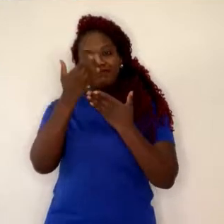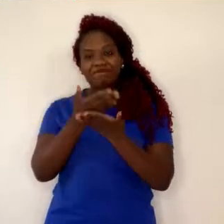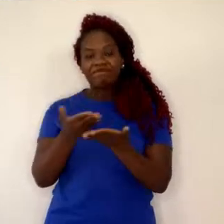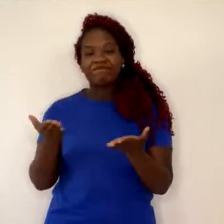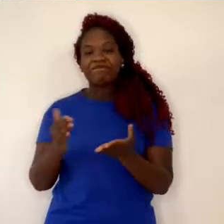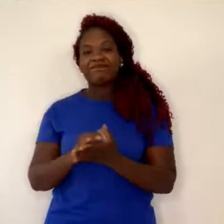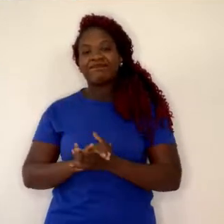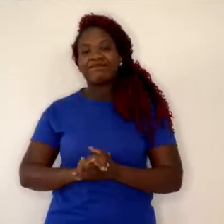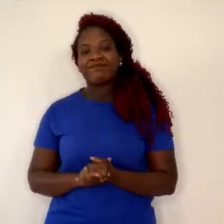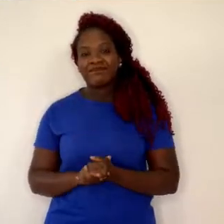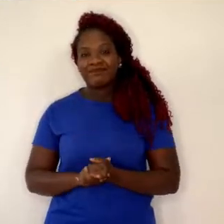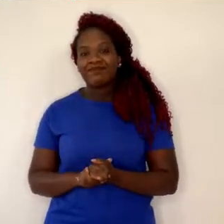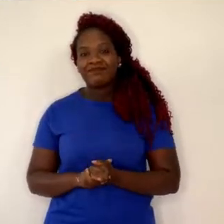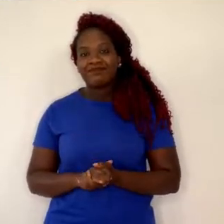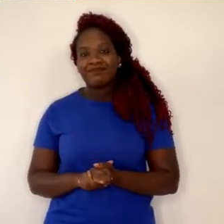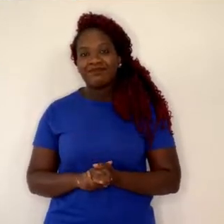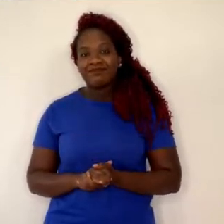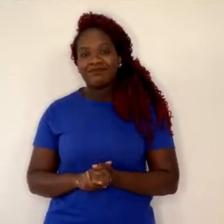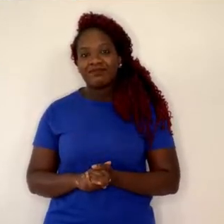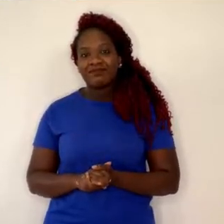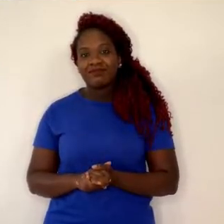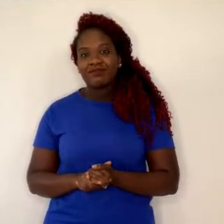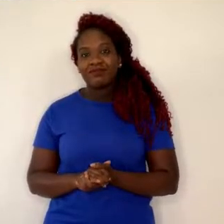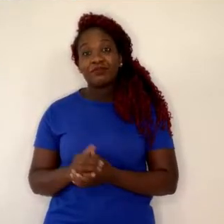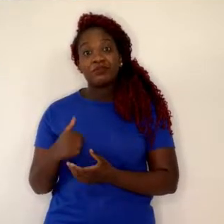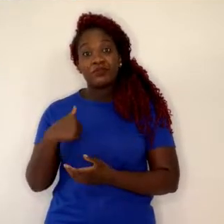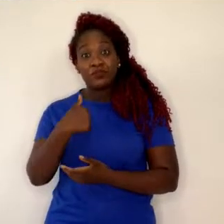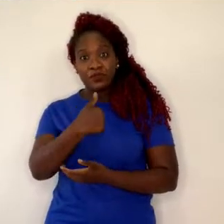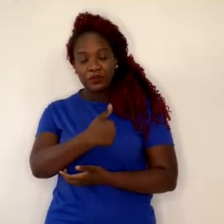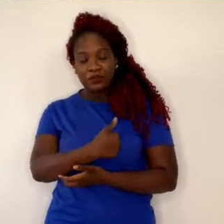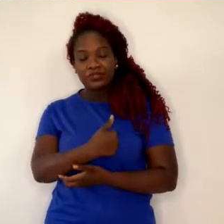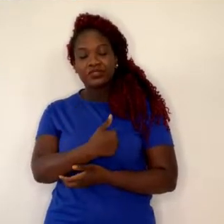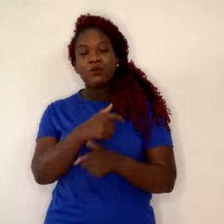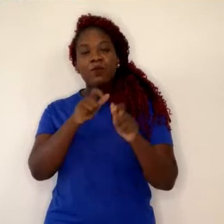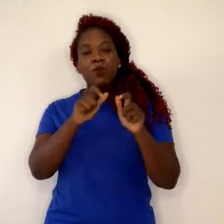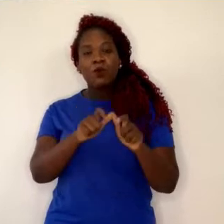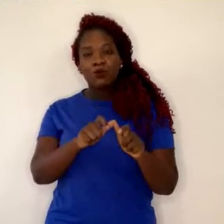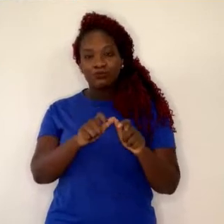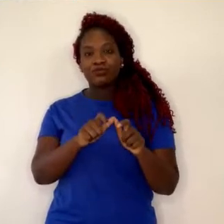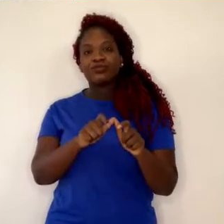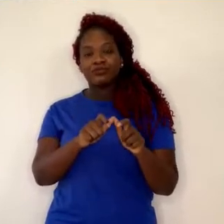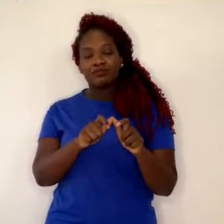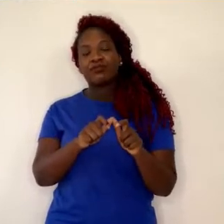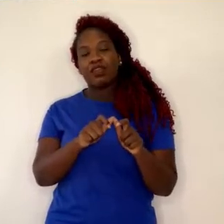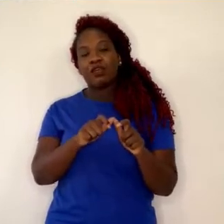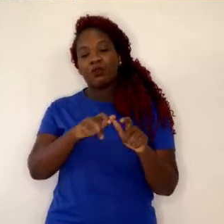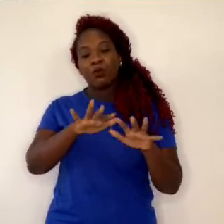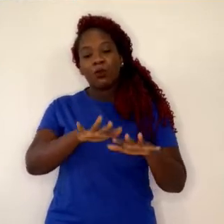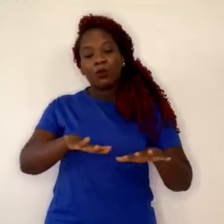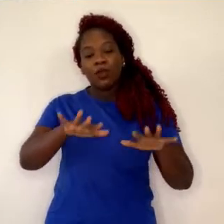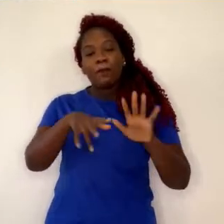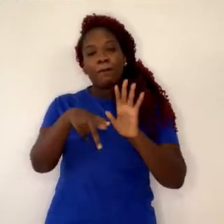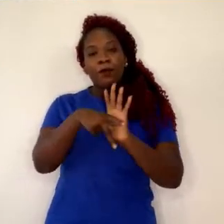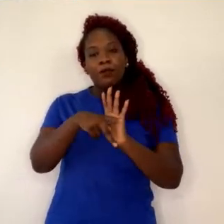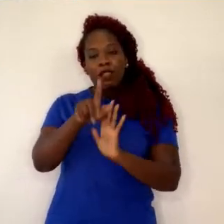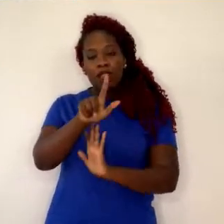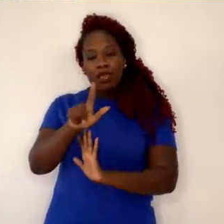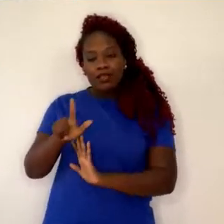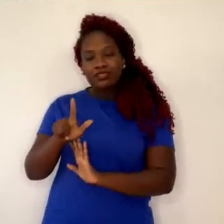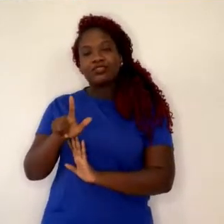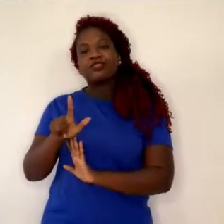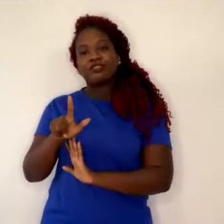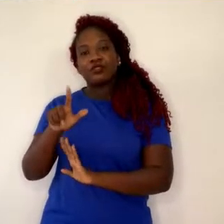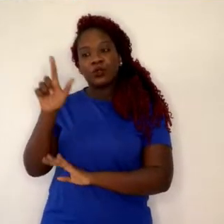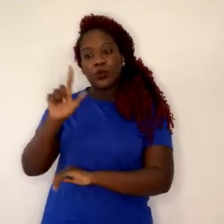and making this event possible. We are located in Shoreditch, East region